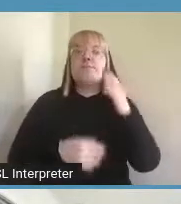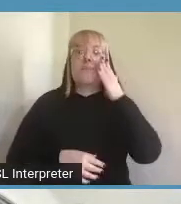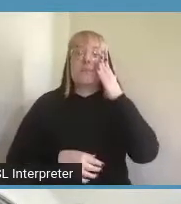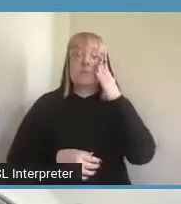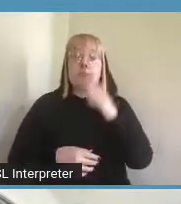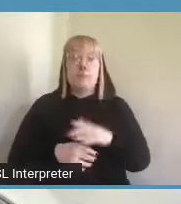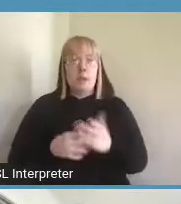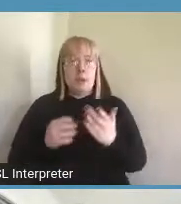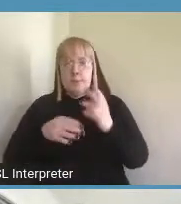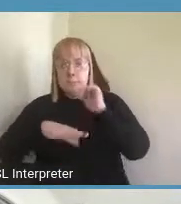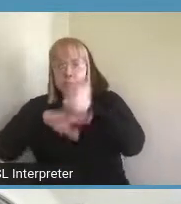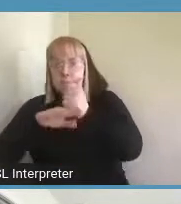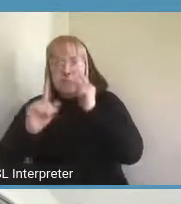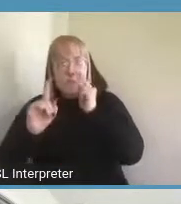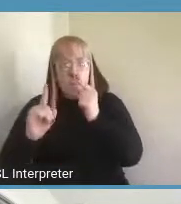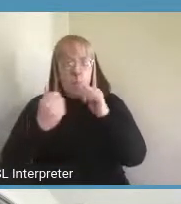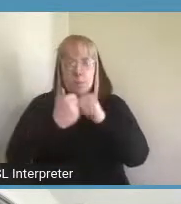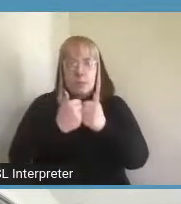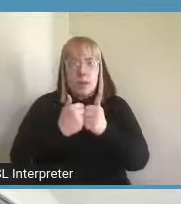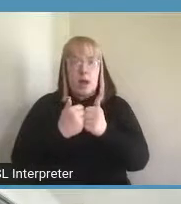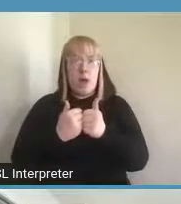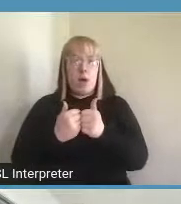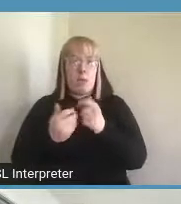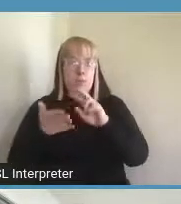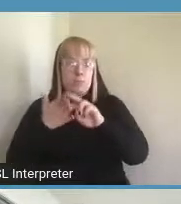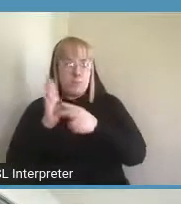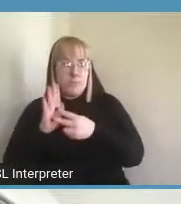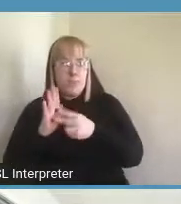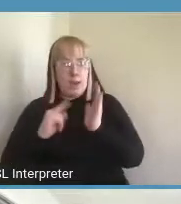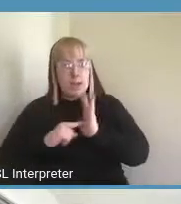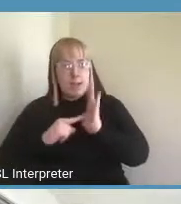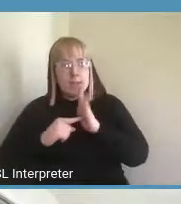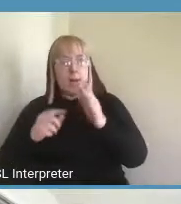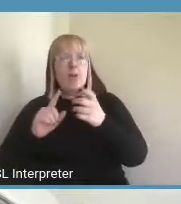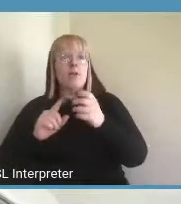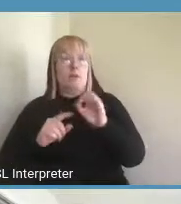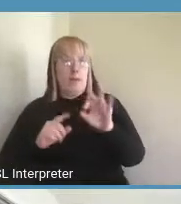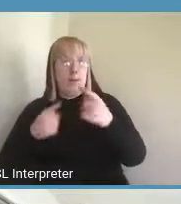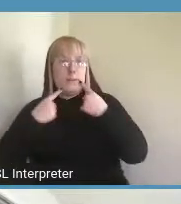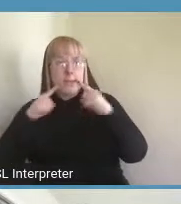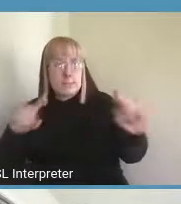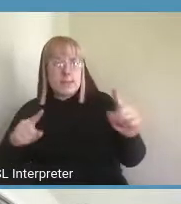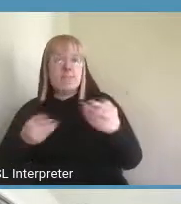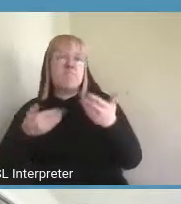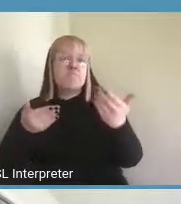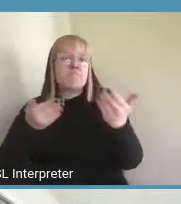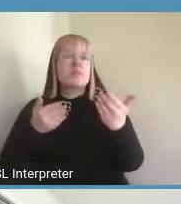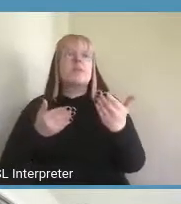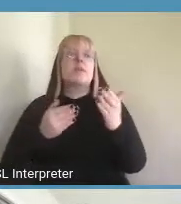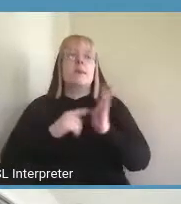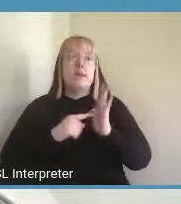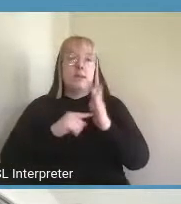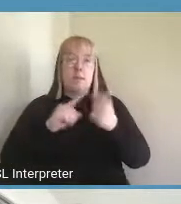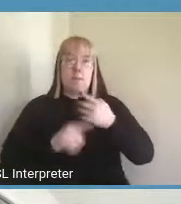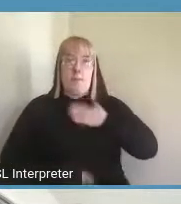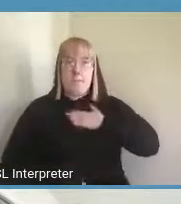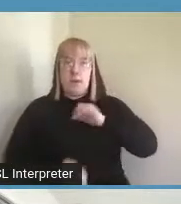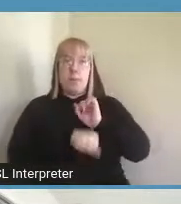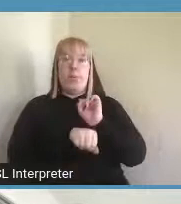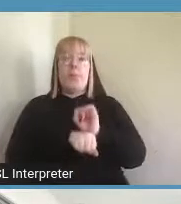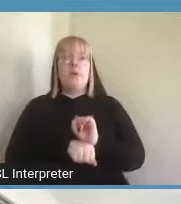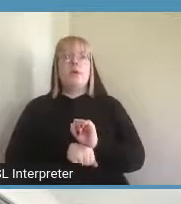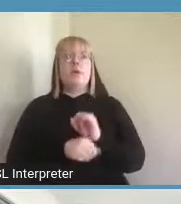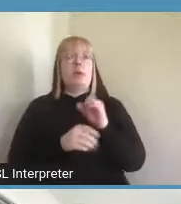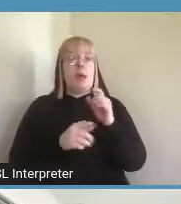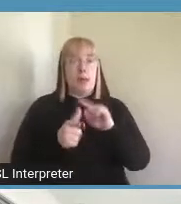and define indicators of success, and I'll give you a couple of examples from my work at the aquarium. Then we're going to do a pretty deep dive